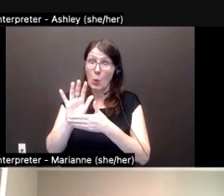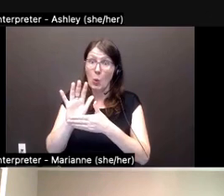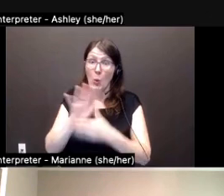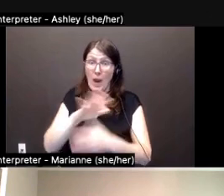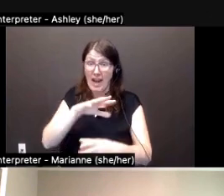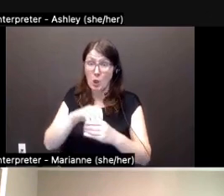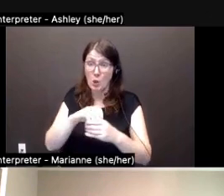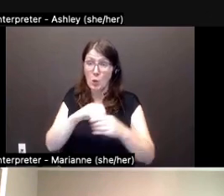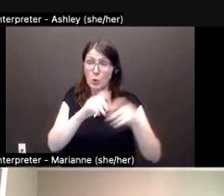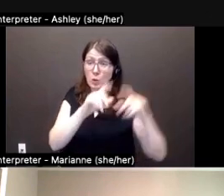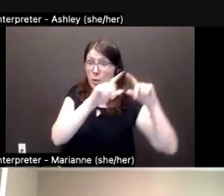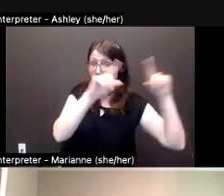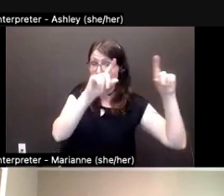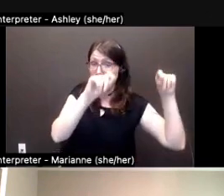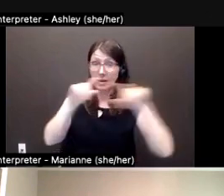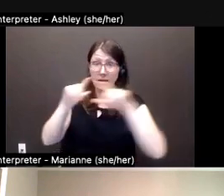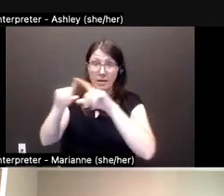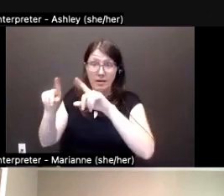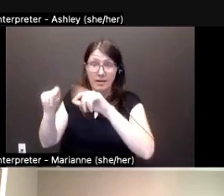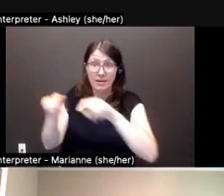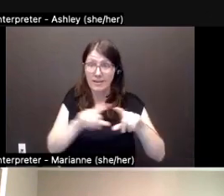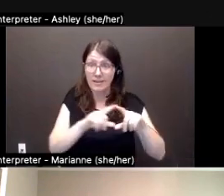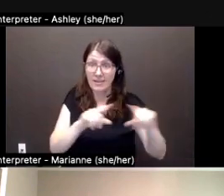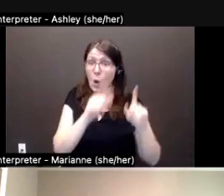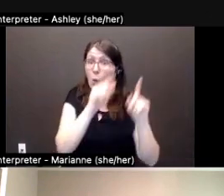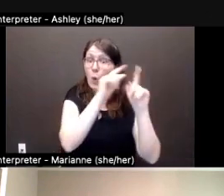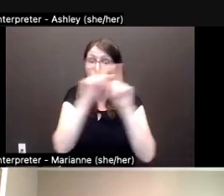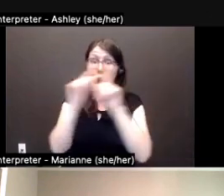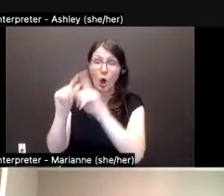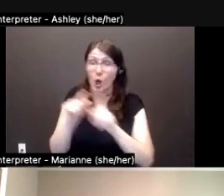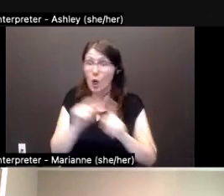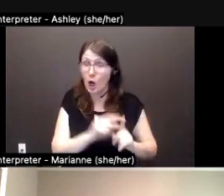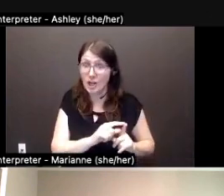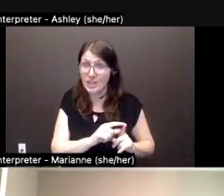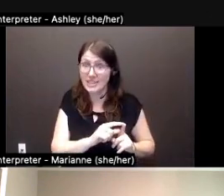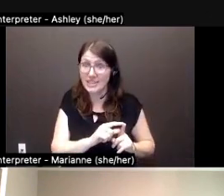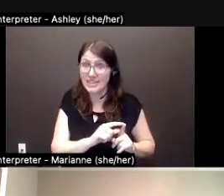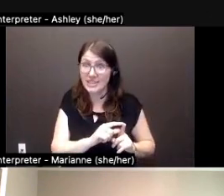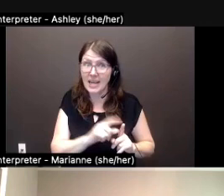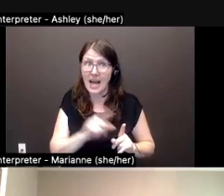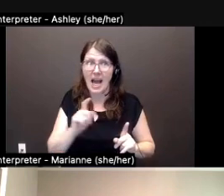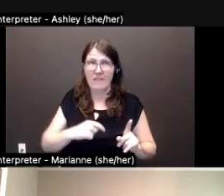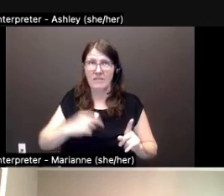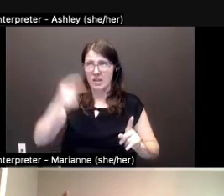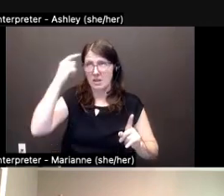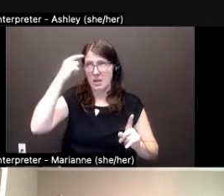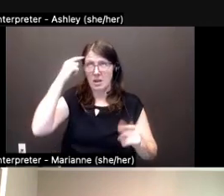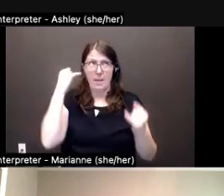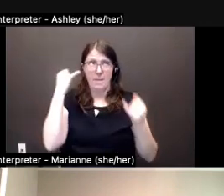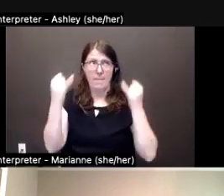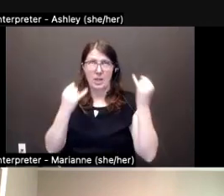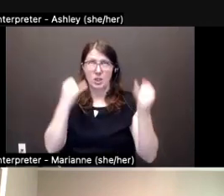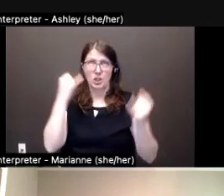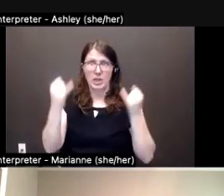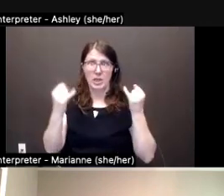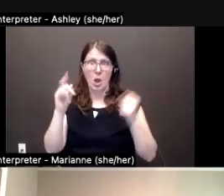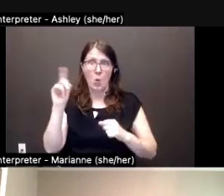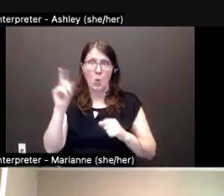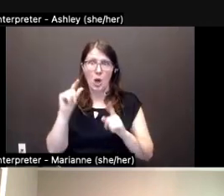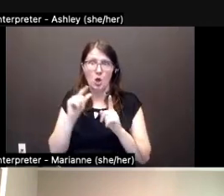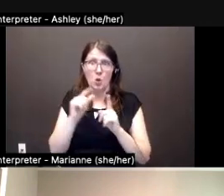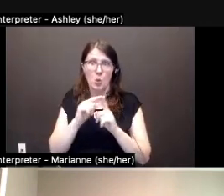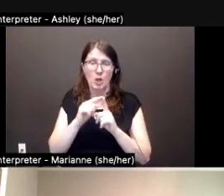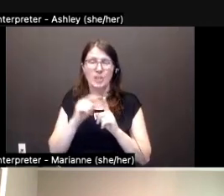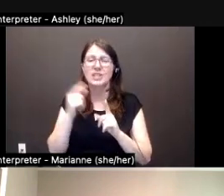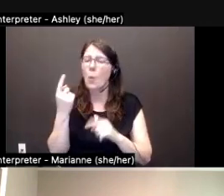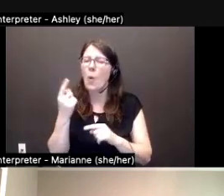being filmed, but we didn't know where the words were going to be. So it was like Jen just had to pretend to point and then always had to point in the same